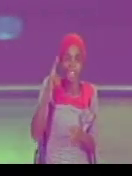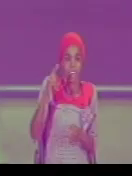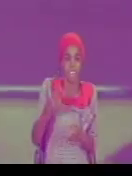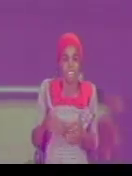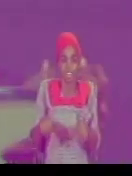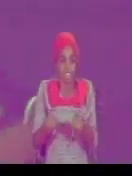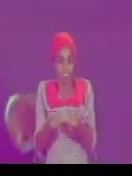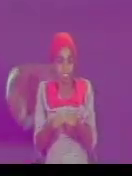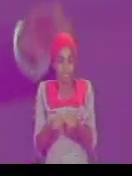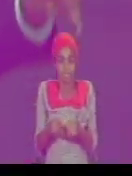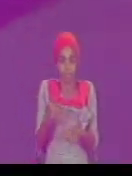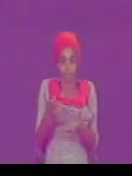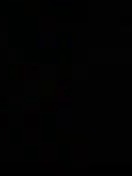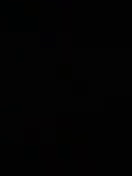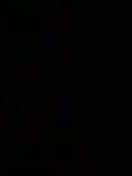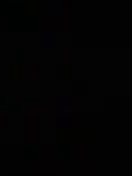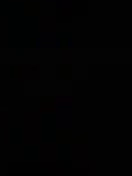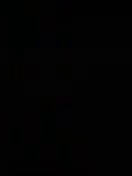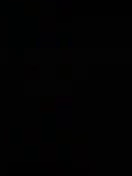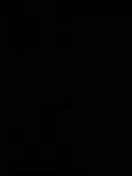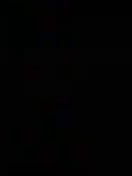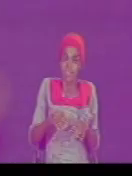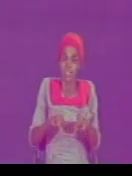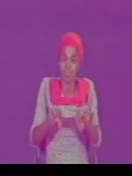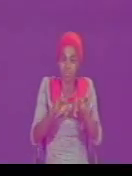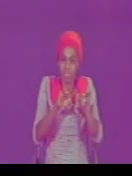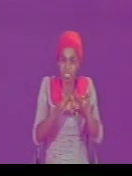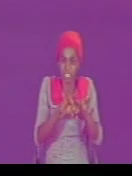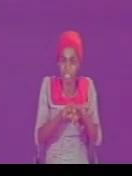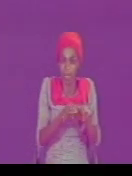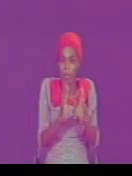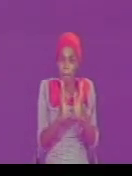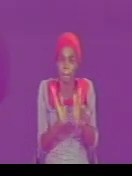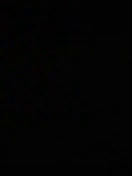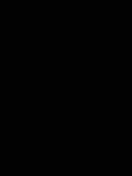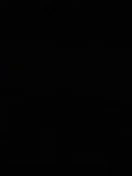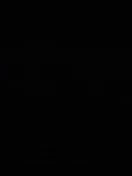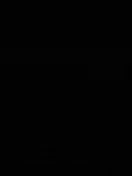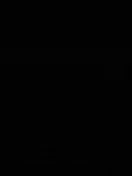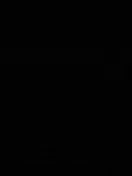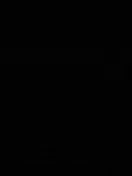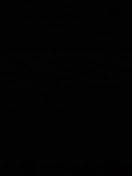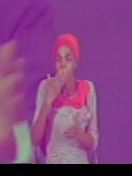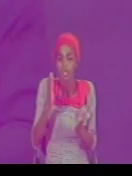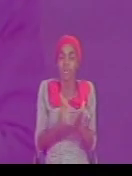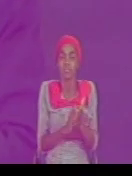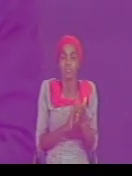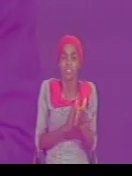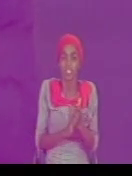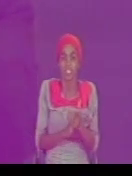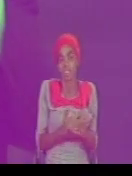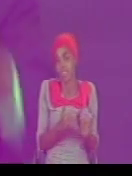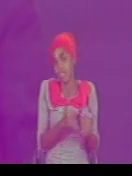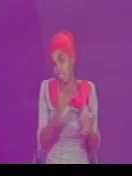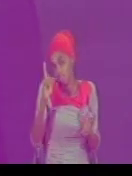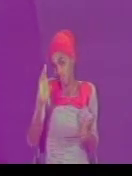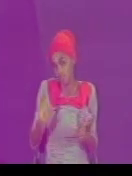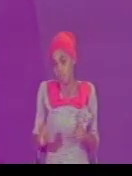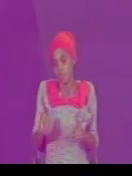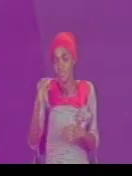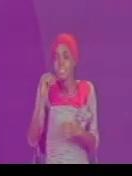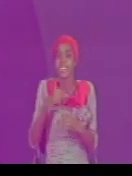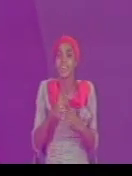specially prepare for praising their gods. And God said, in the history of a praising God, he